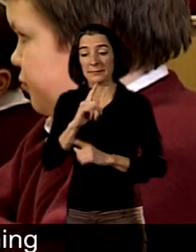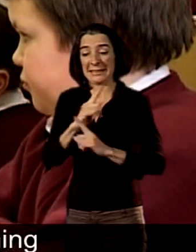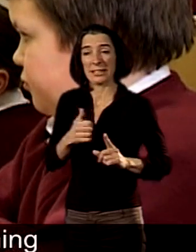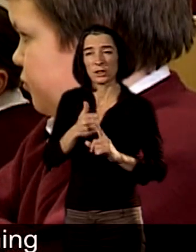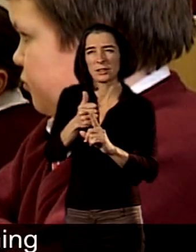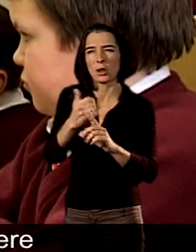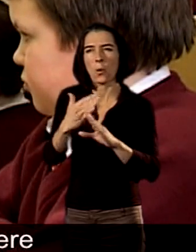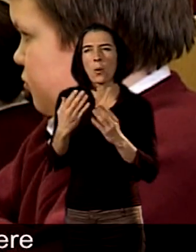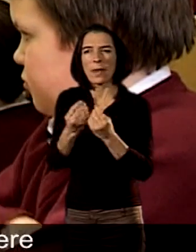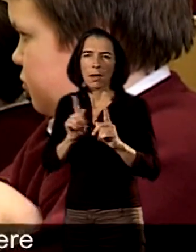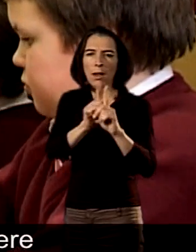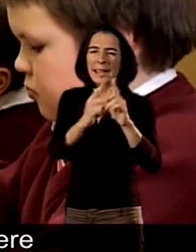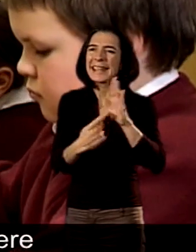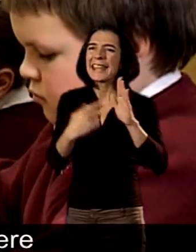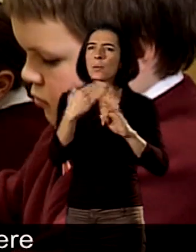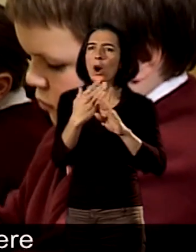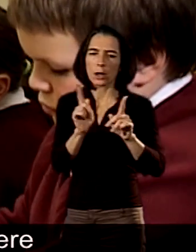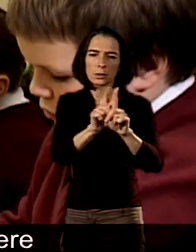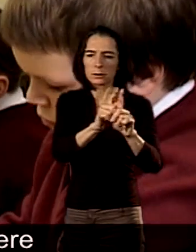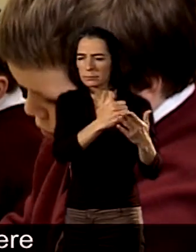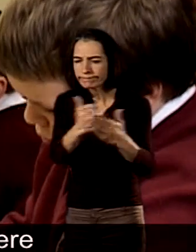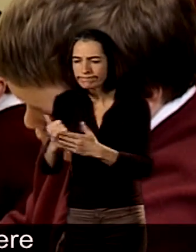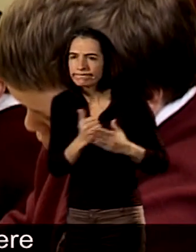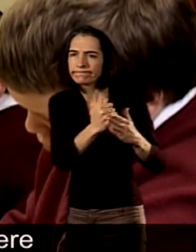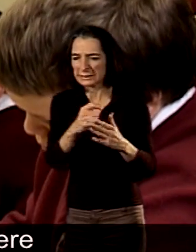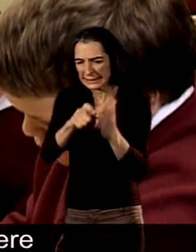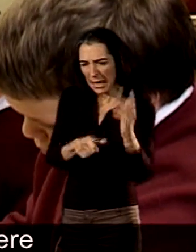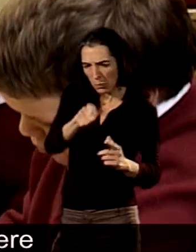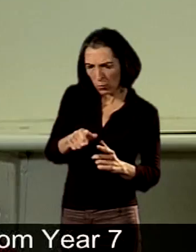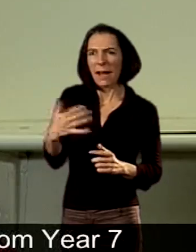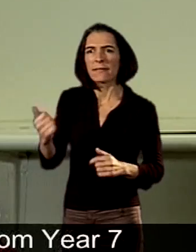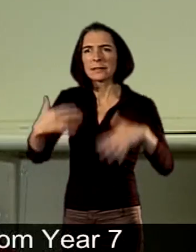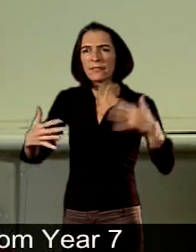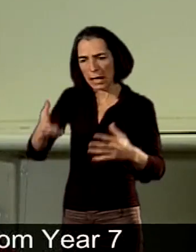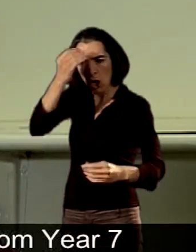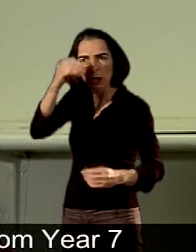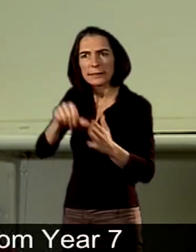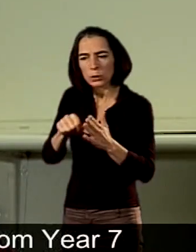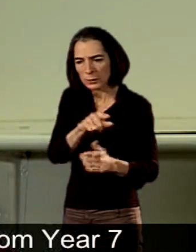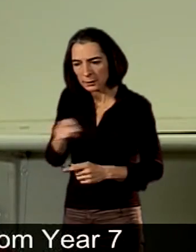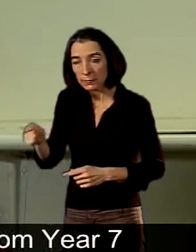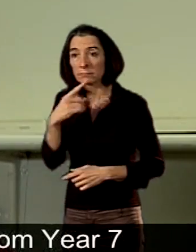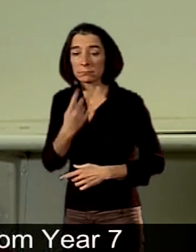alongside key workers to support disabled pupils with severe learning difficulties. They're